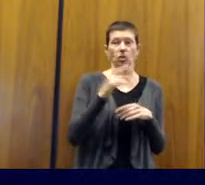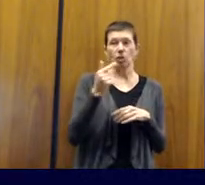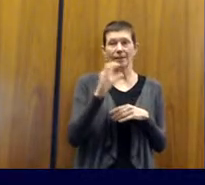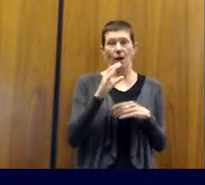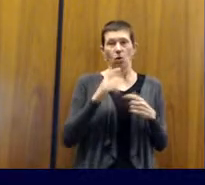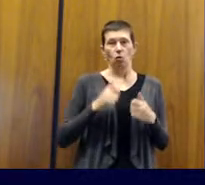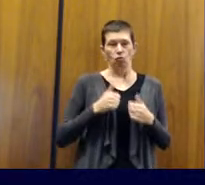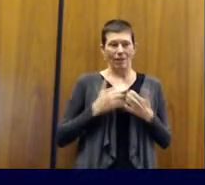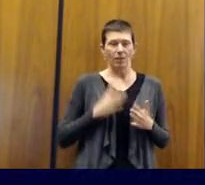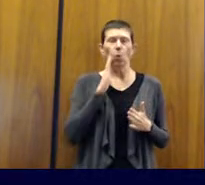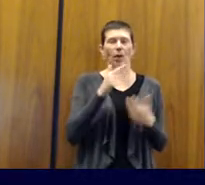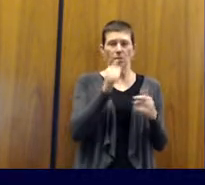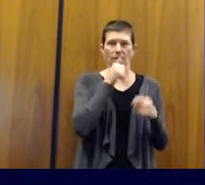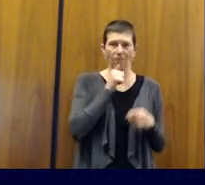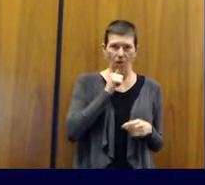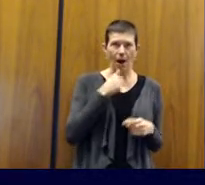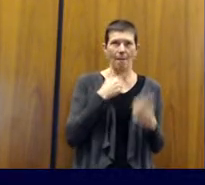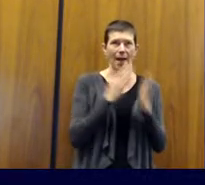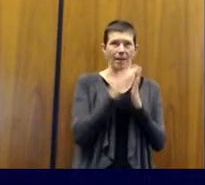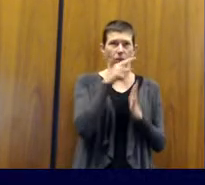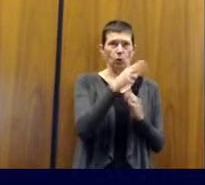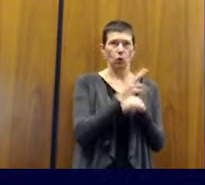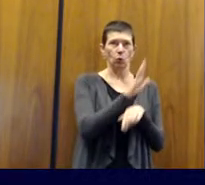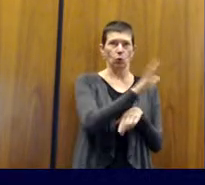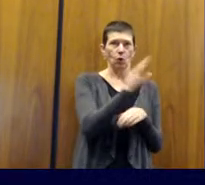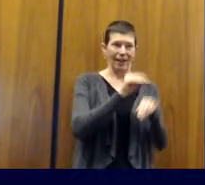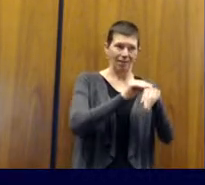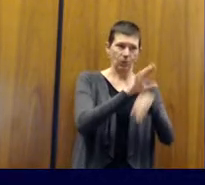residents will suffer. I'm asking you to use your